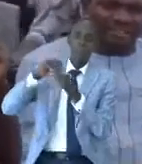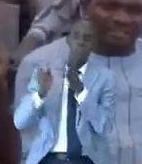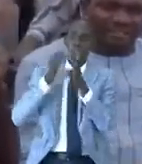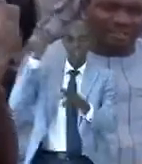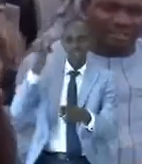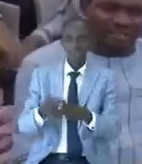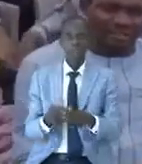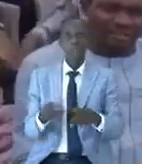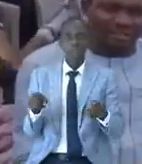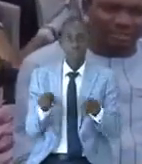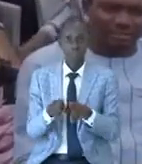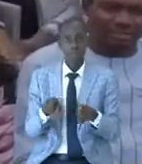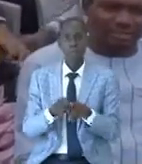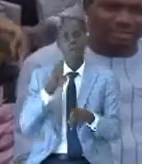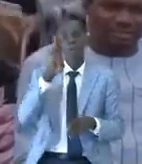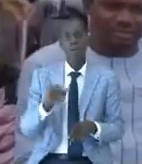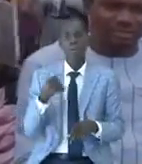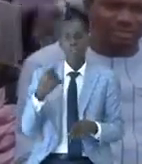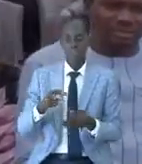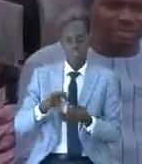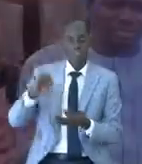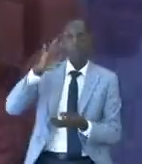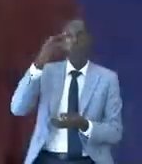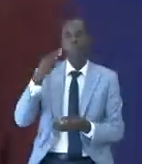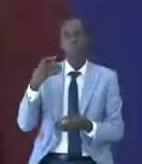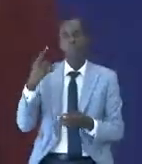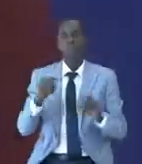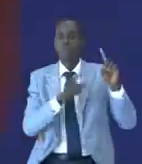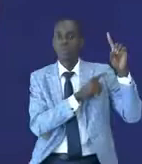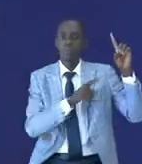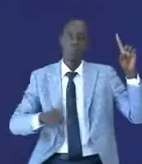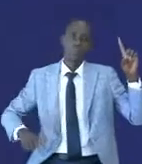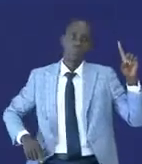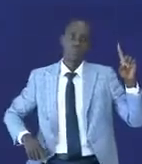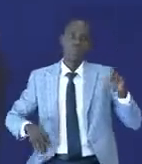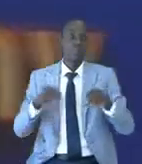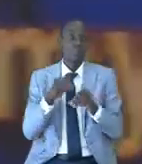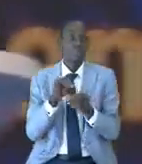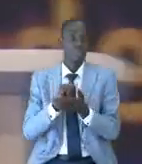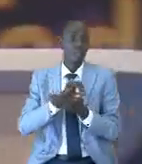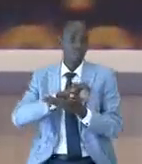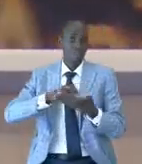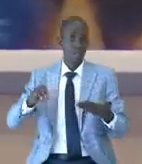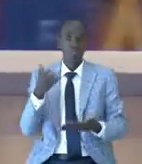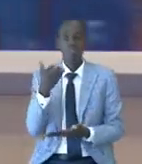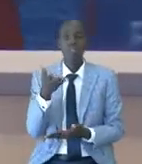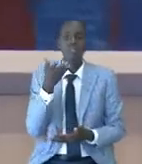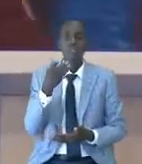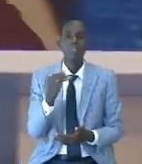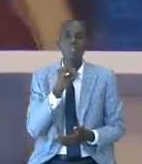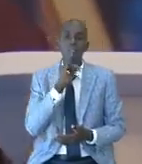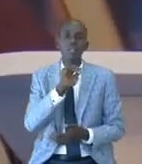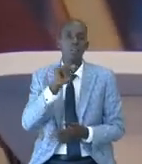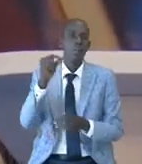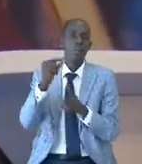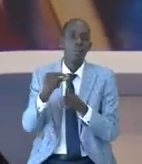Even us, by the Spirit of the Lord. In that verse, there is a